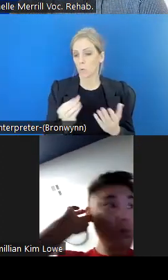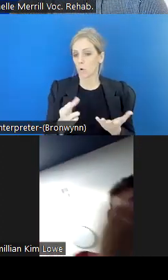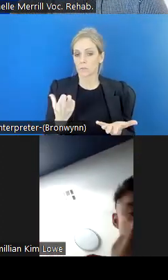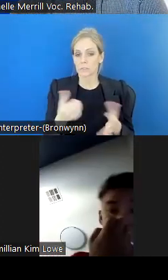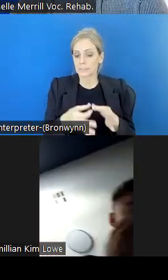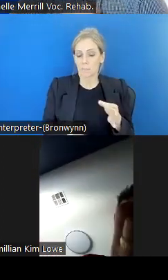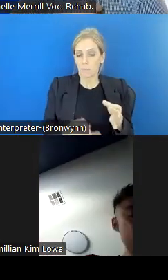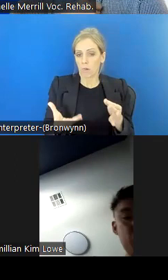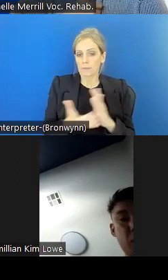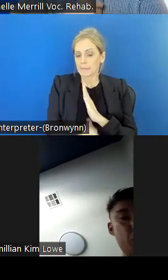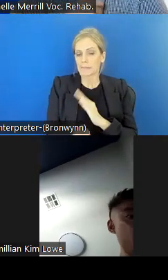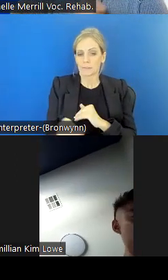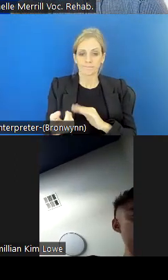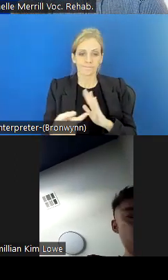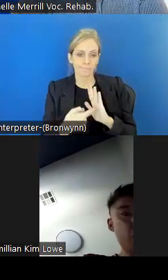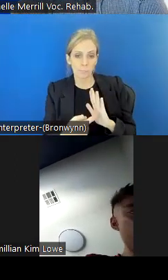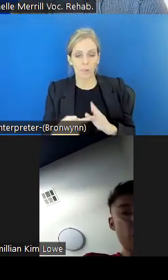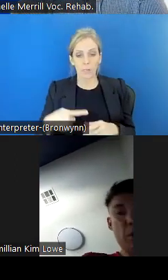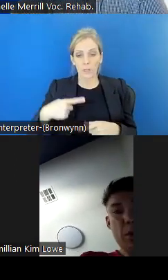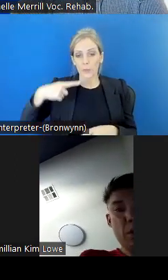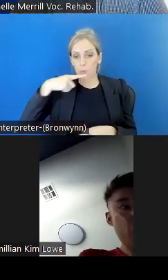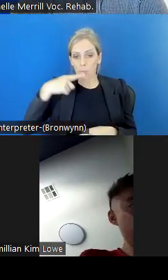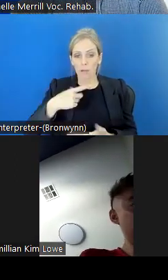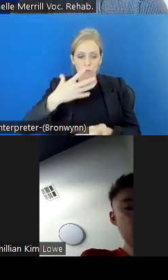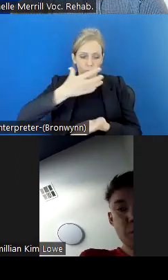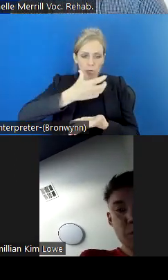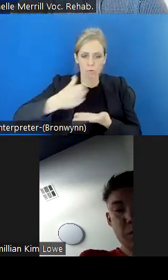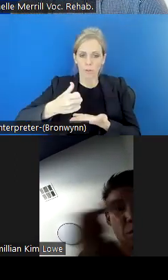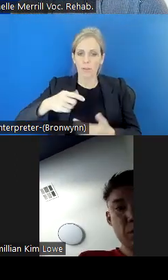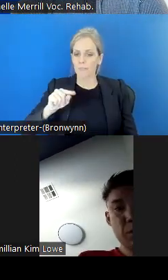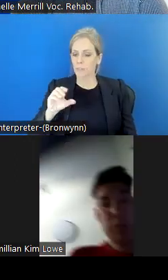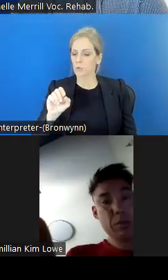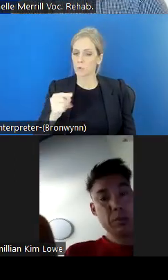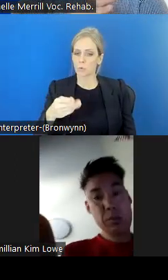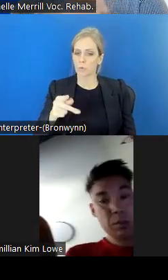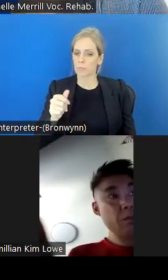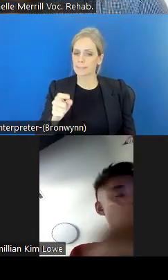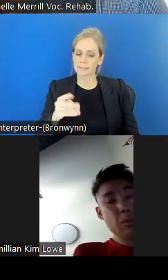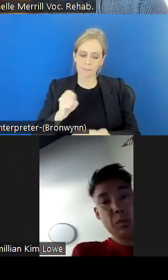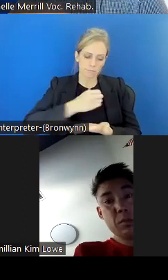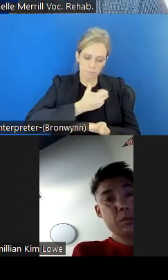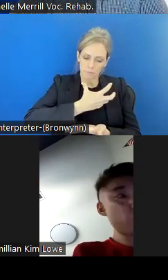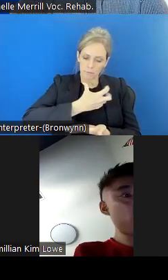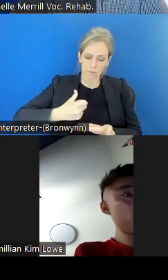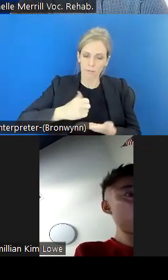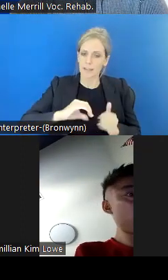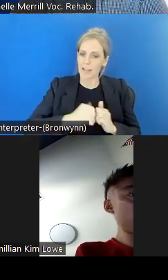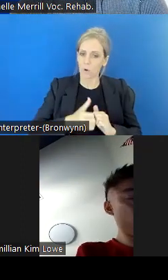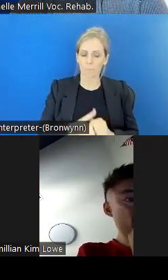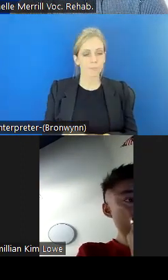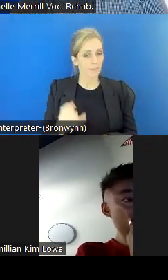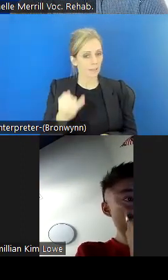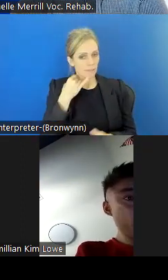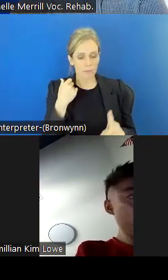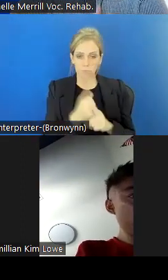toothbrush. If your vision loss is new to you and sudden, instead of a gradual change, a lot of these things are